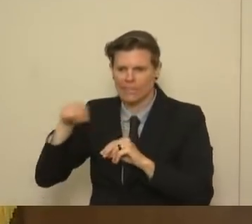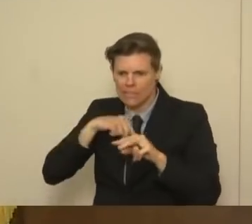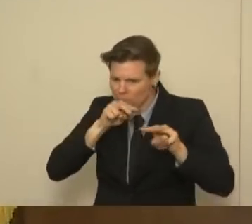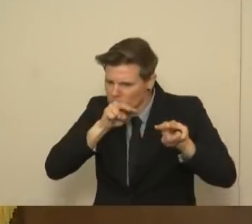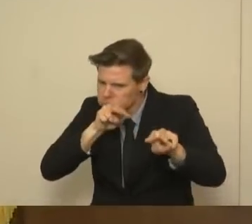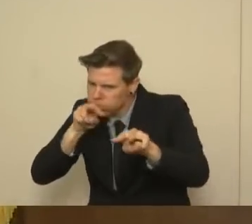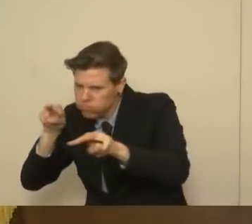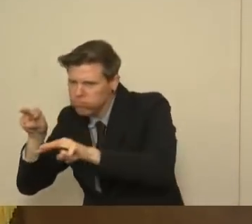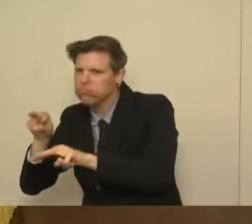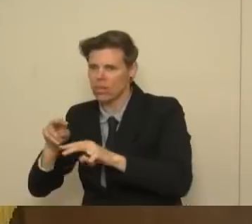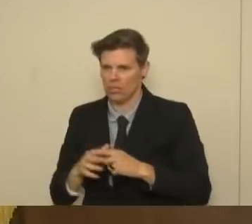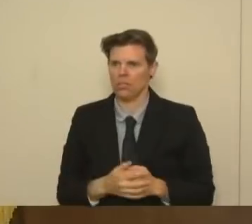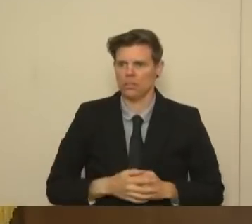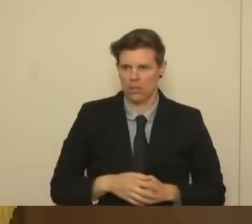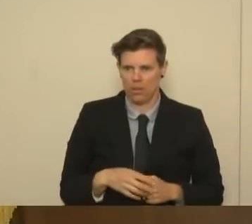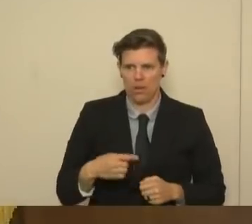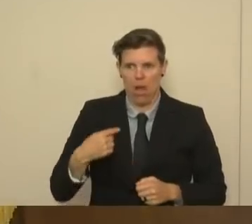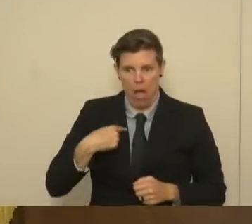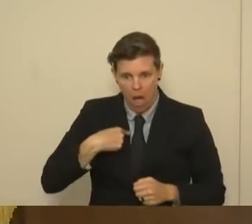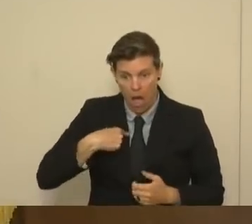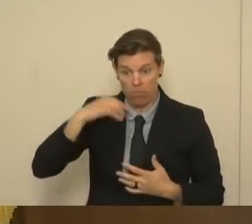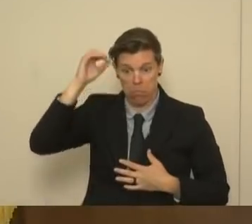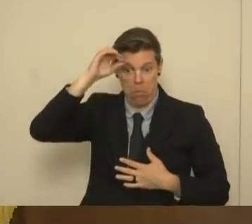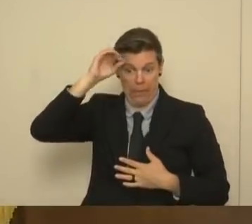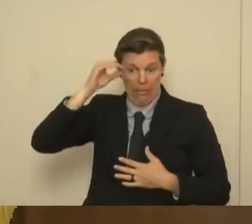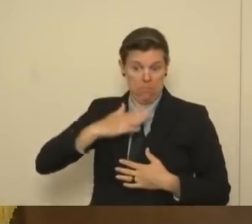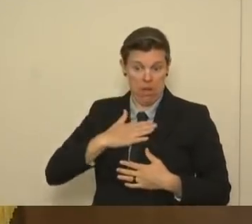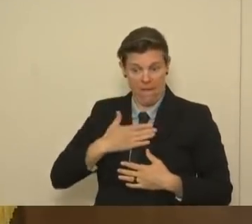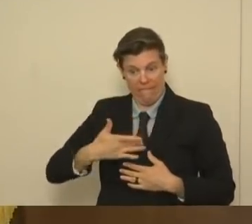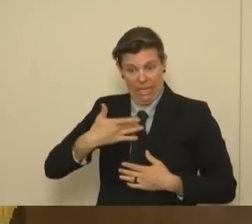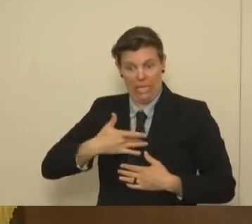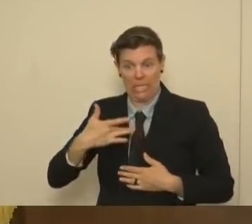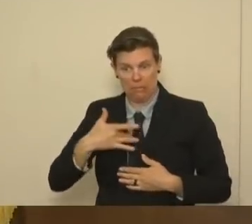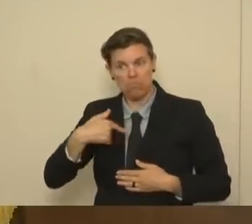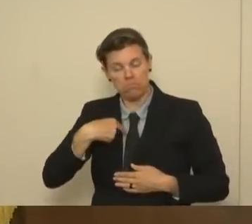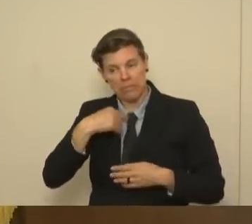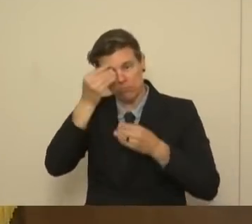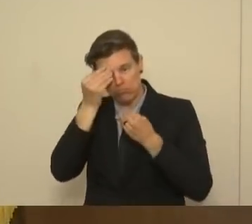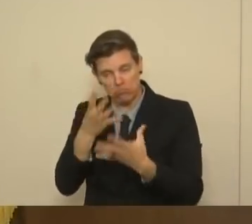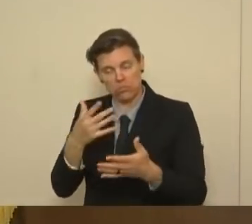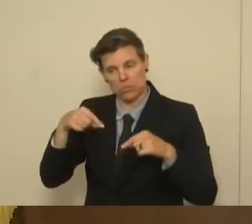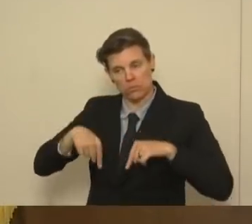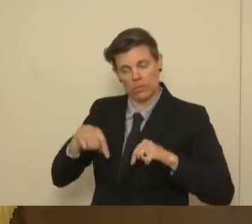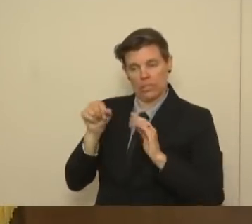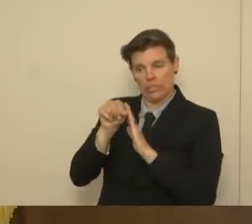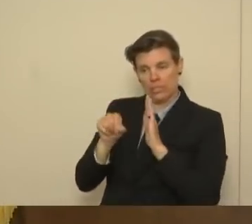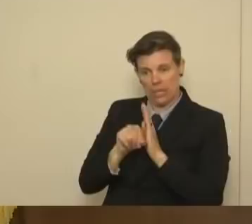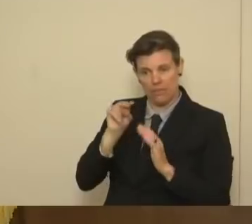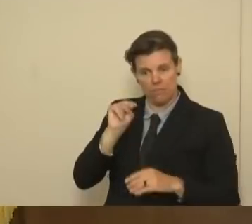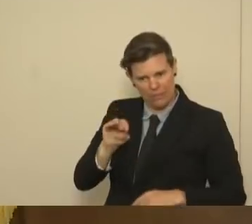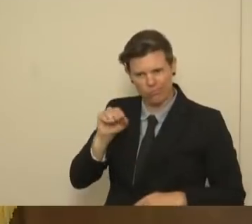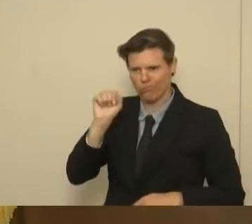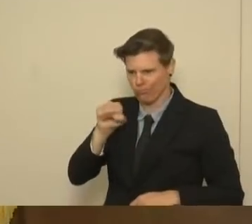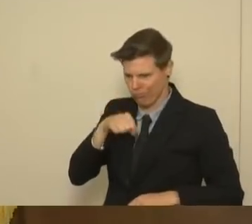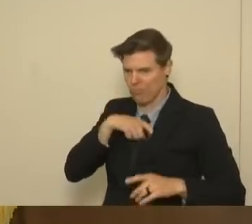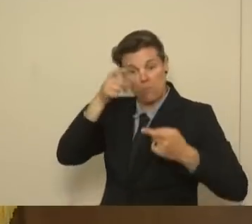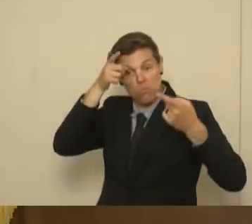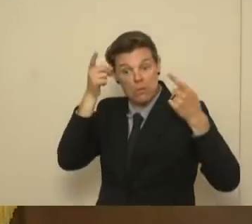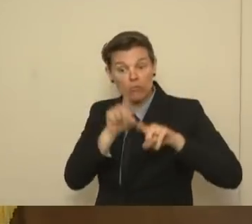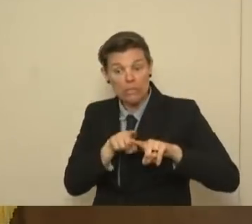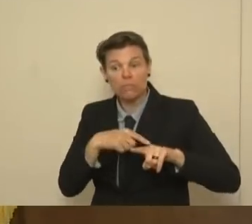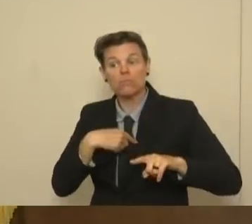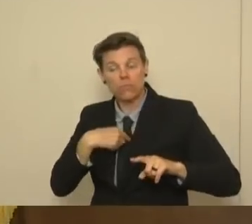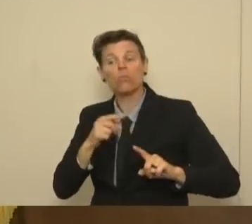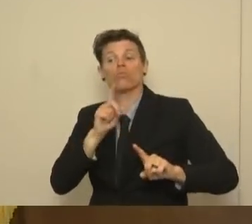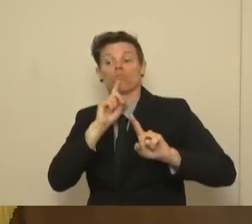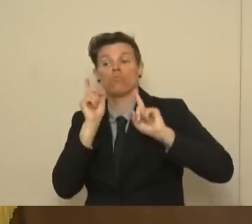and I think that it's likely. I agree with the report, maybe not all the numbers, but I agree with the reporting aspect